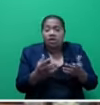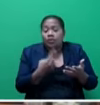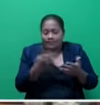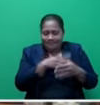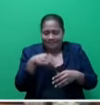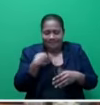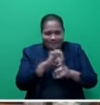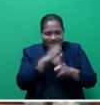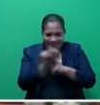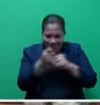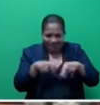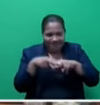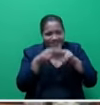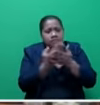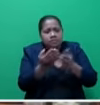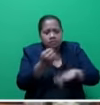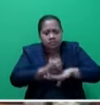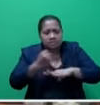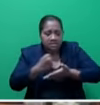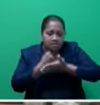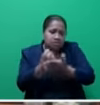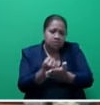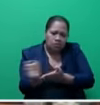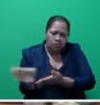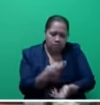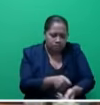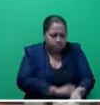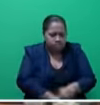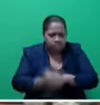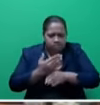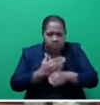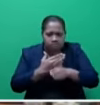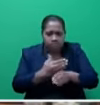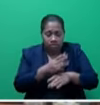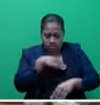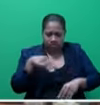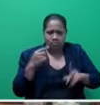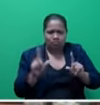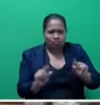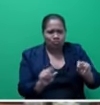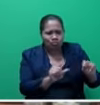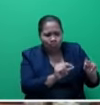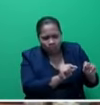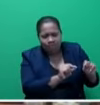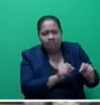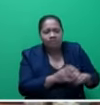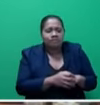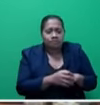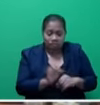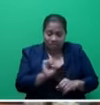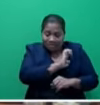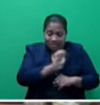Fiji and how this government has continued to support every effort taken by the ministry. Honourable Speaker, His Excellency